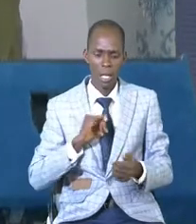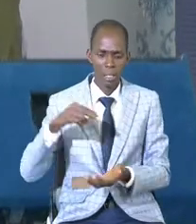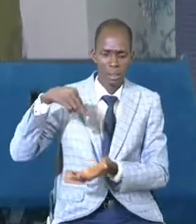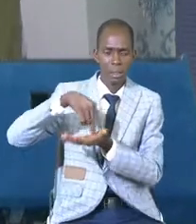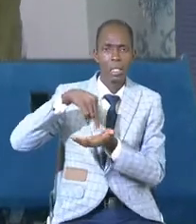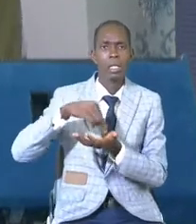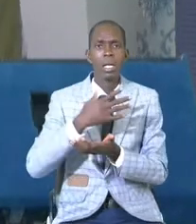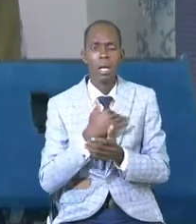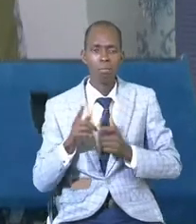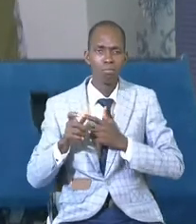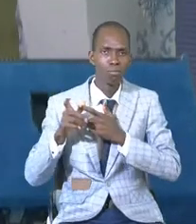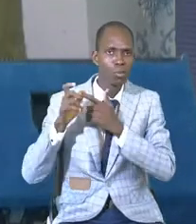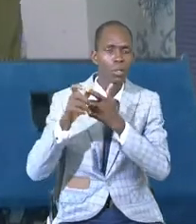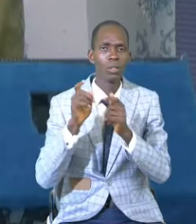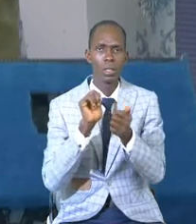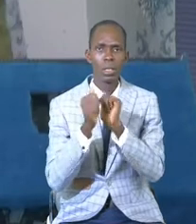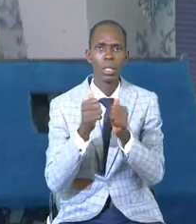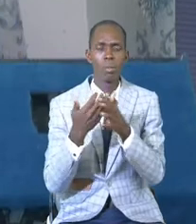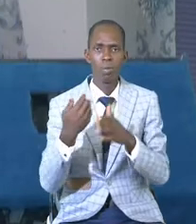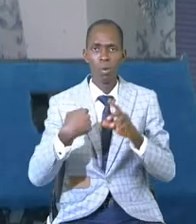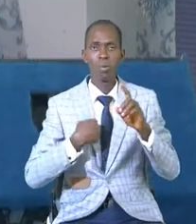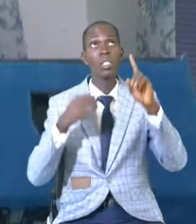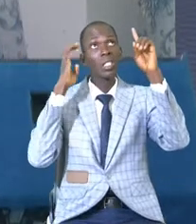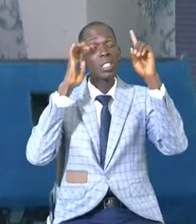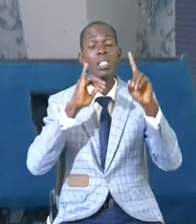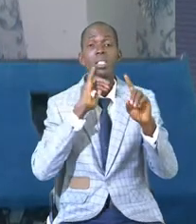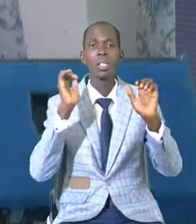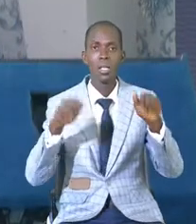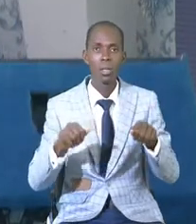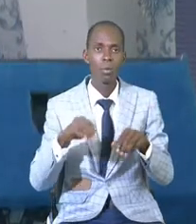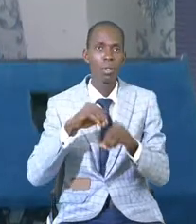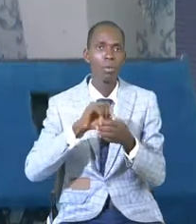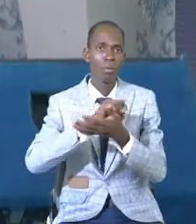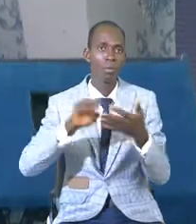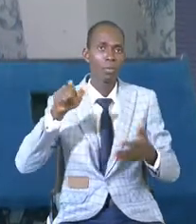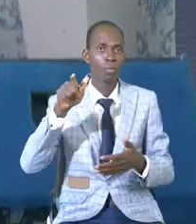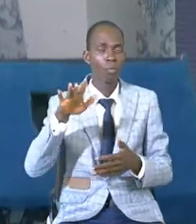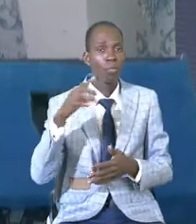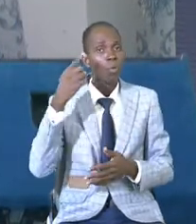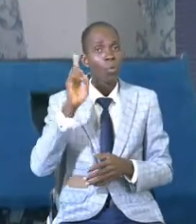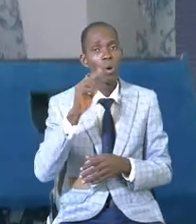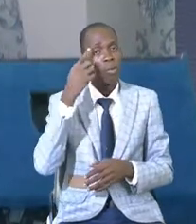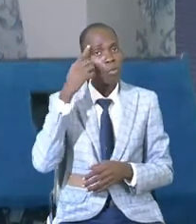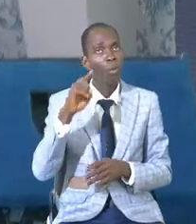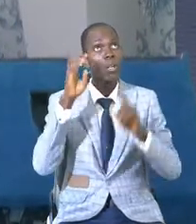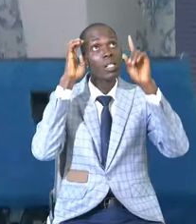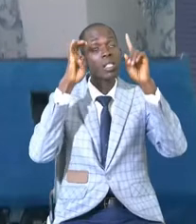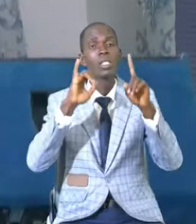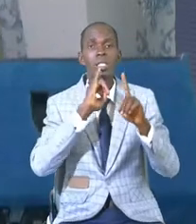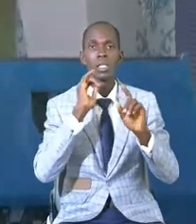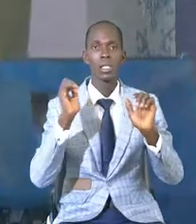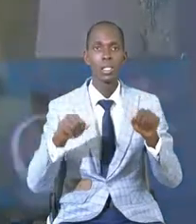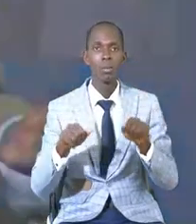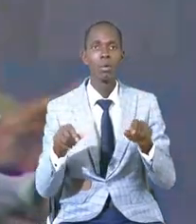the race before me? He is able. In verse 25, wherefore he is able also